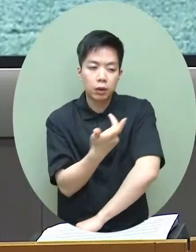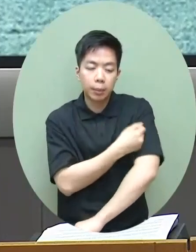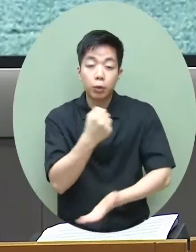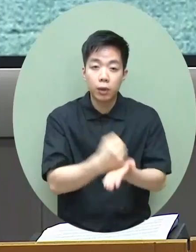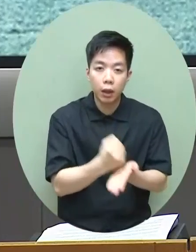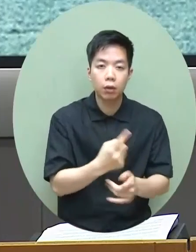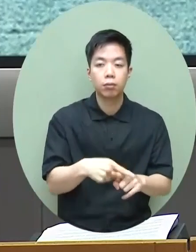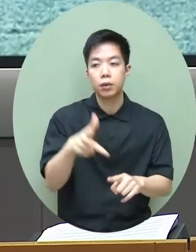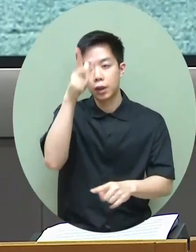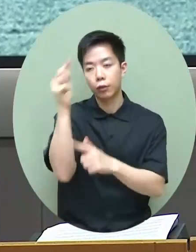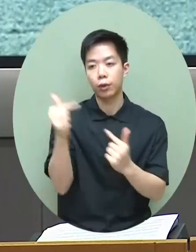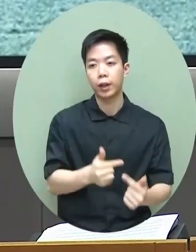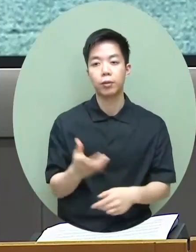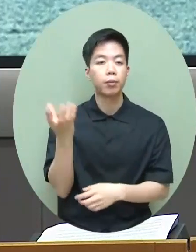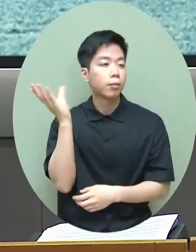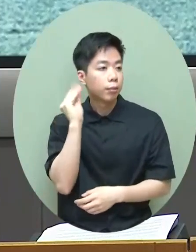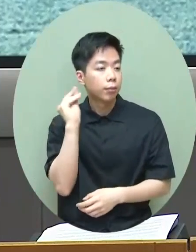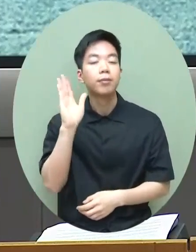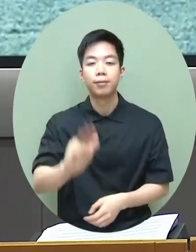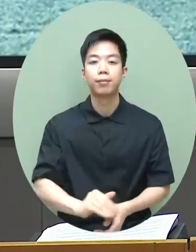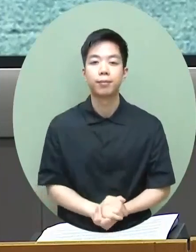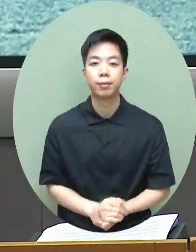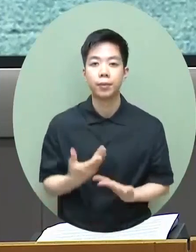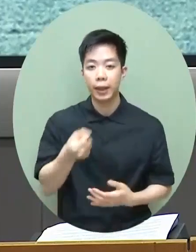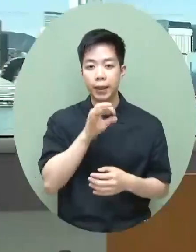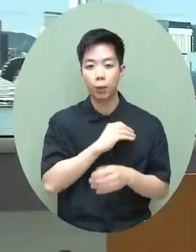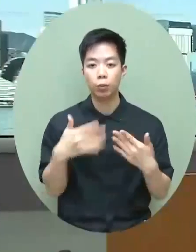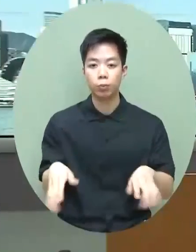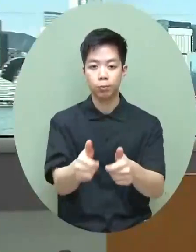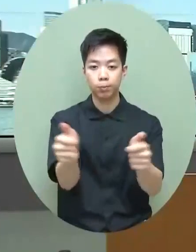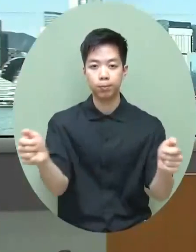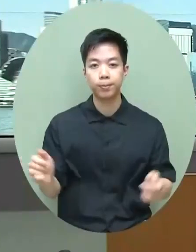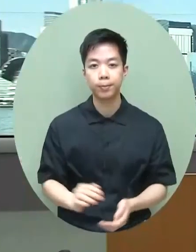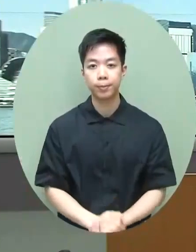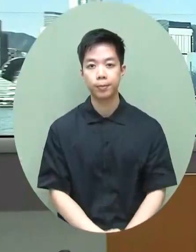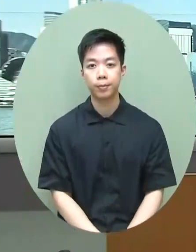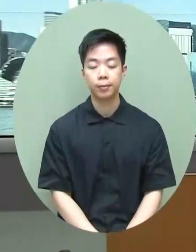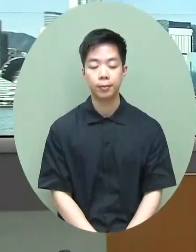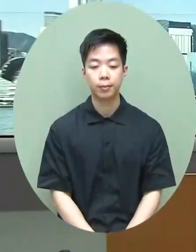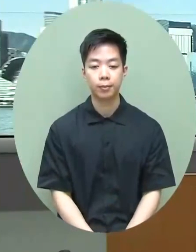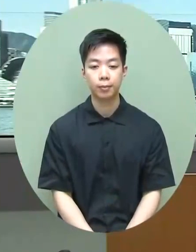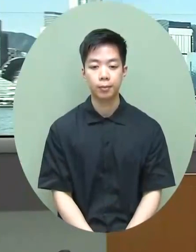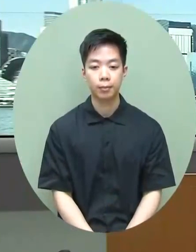symptoms. As for vaccine pass requirement, the experts' recommendation will be considered. That's the end of today's briefing. Thank you.